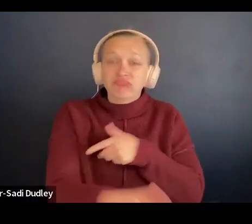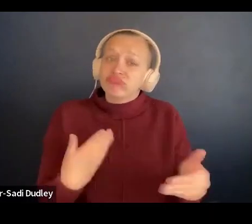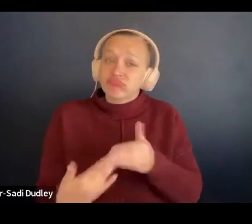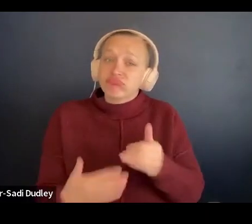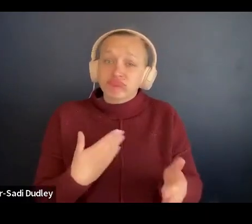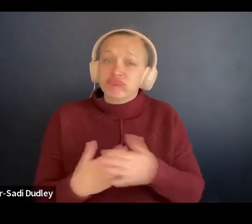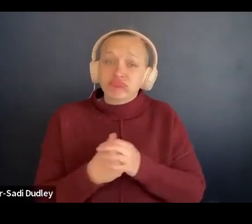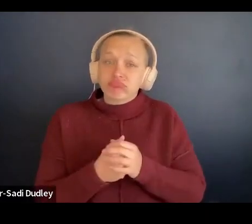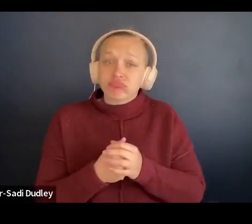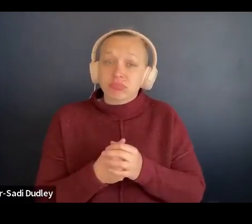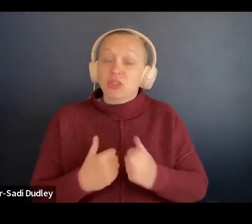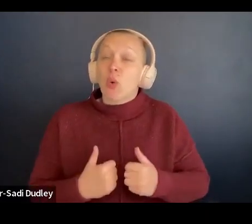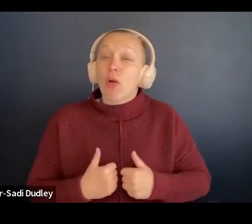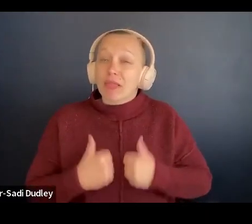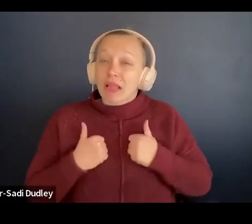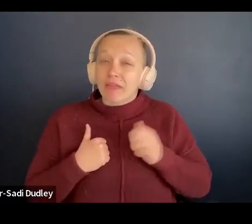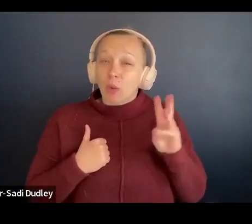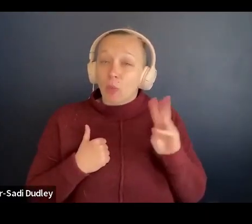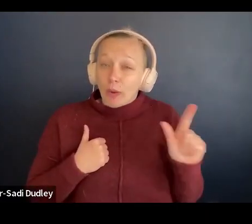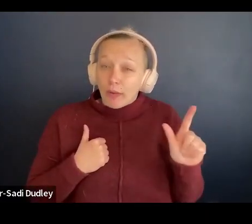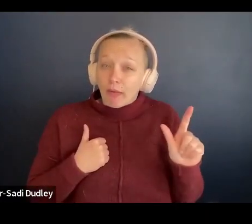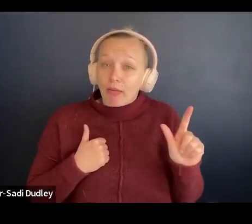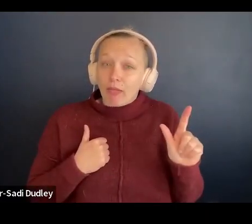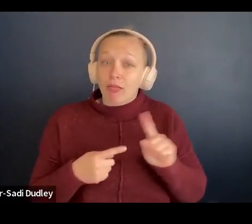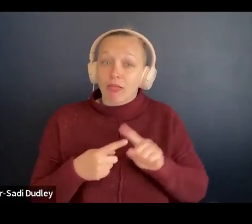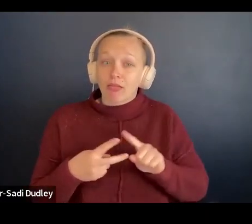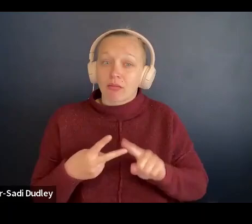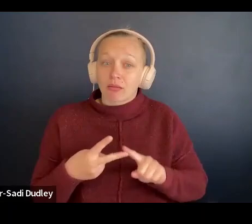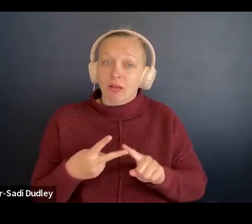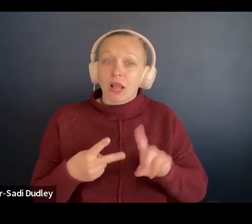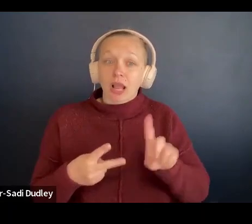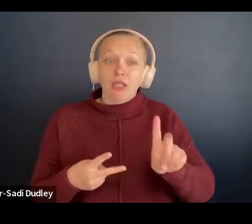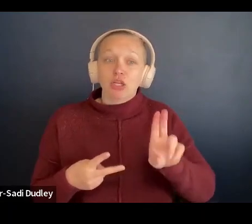wills and a durable power of attorney, for